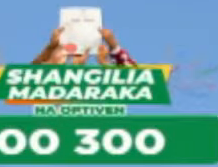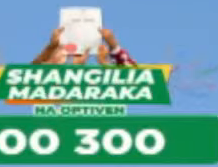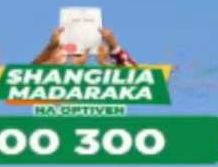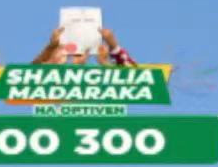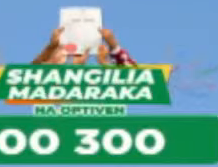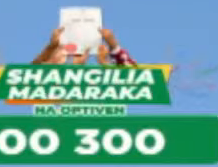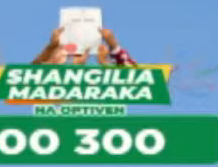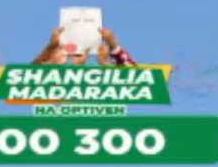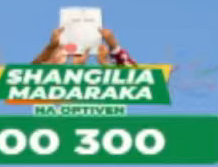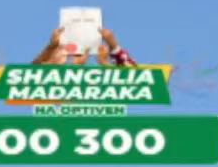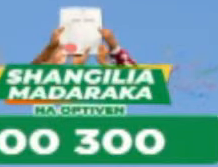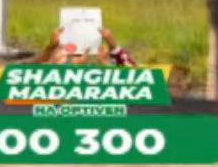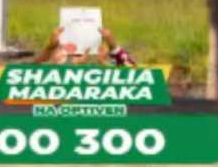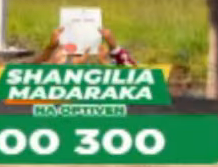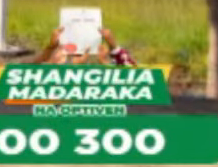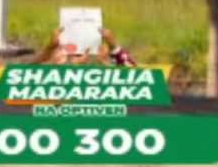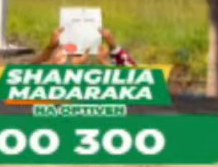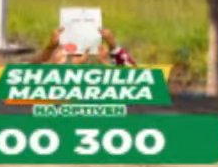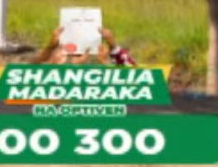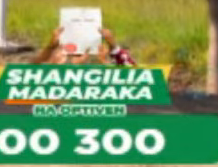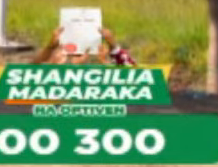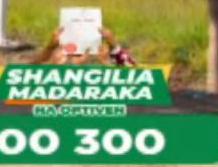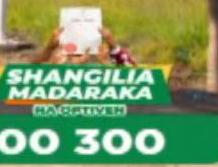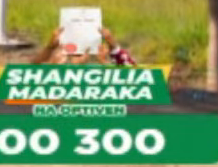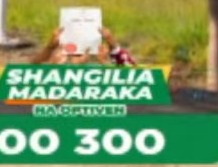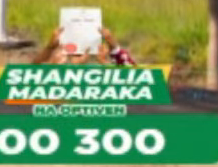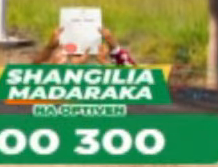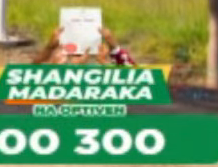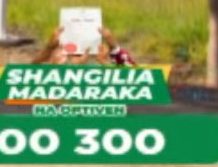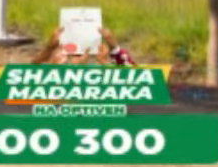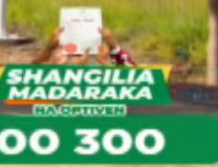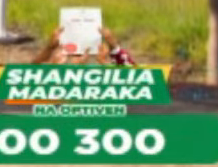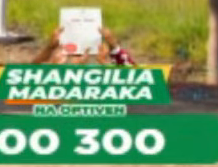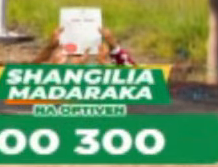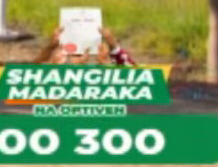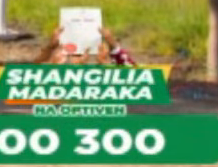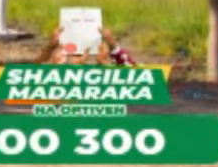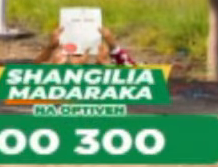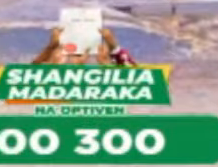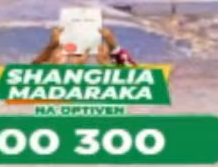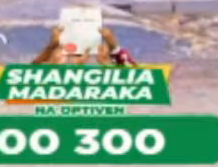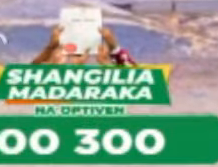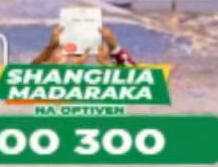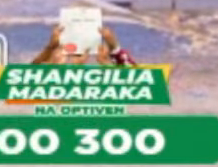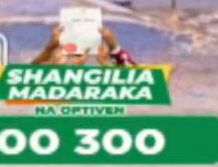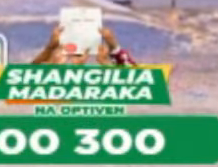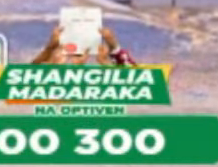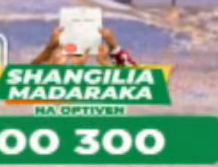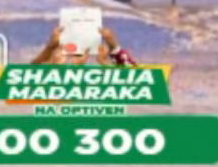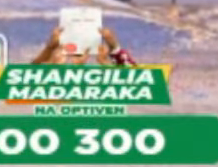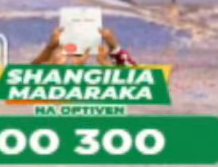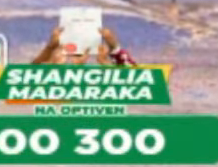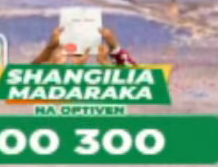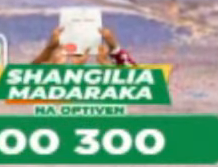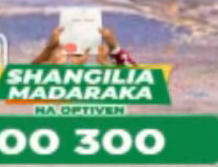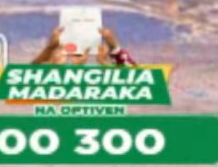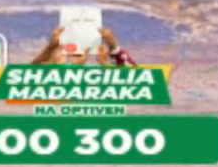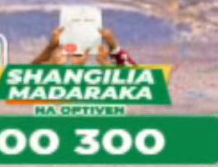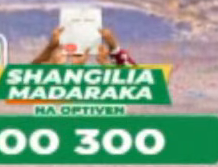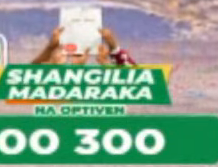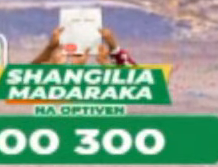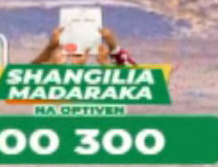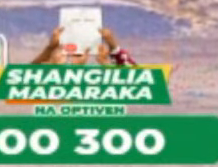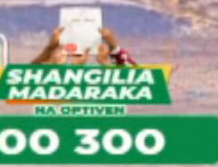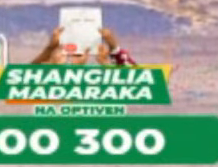planting, solar street lighting, beautiful, well-compacted Maramu roads, and we are developing and building a